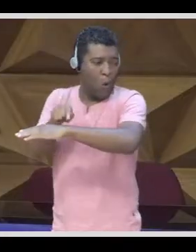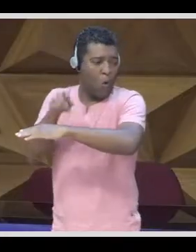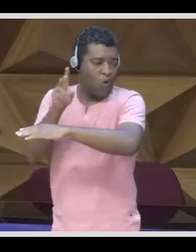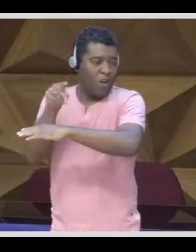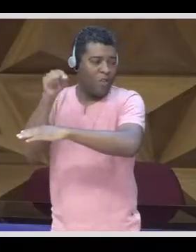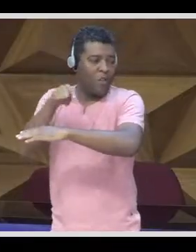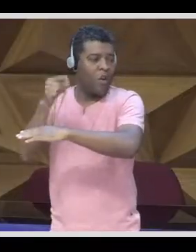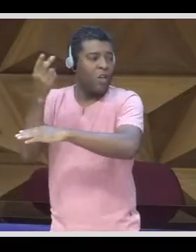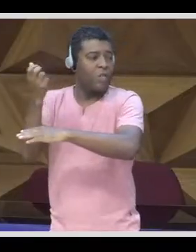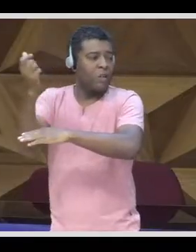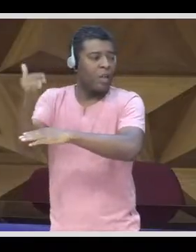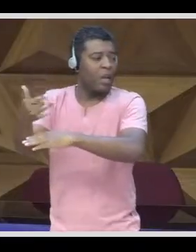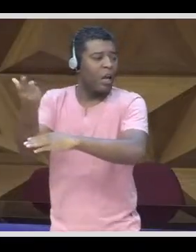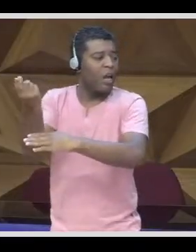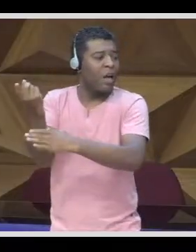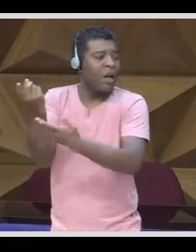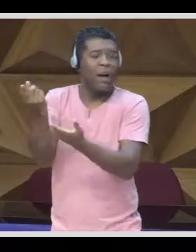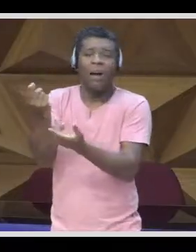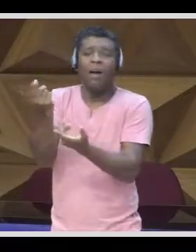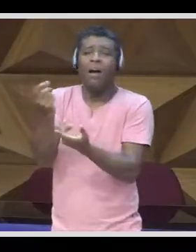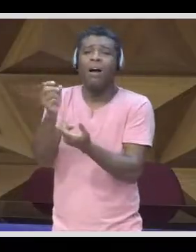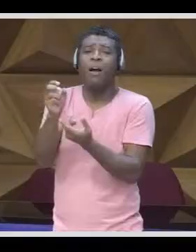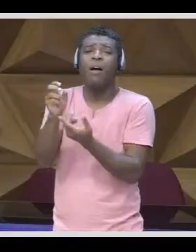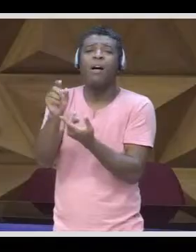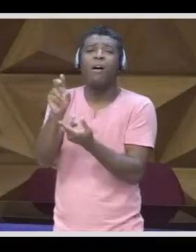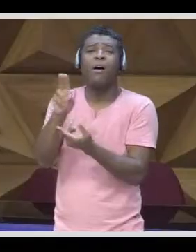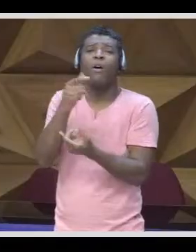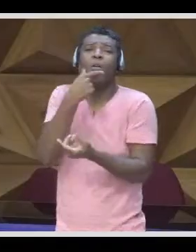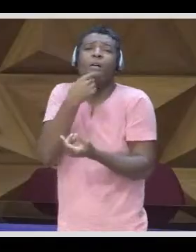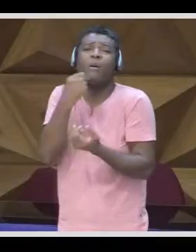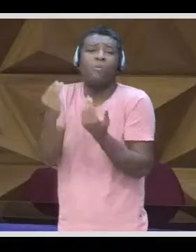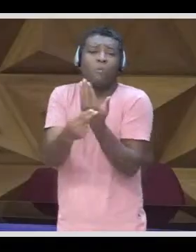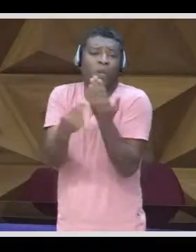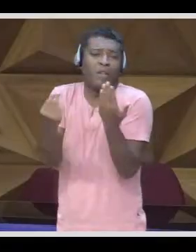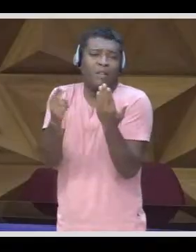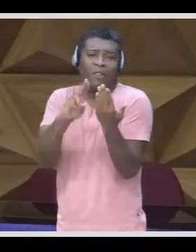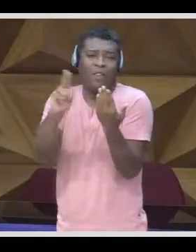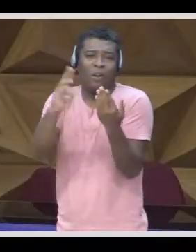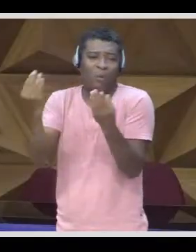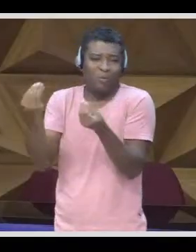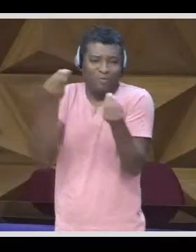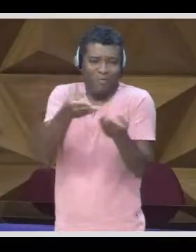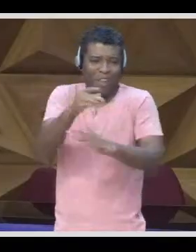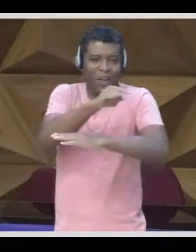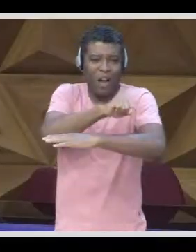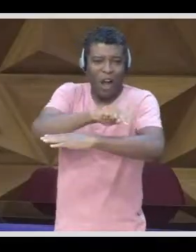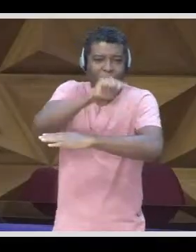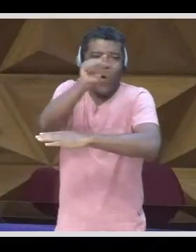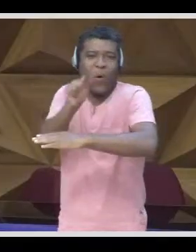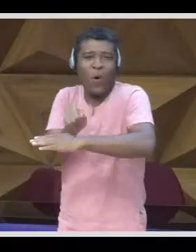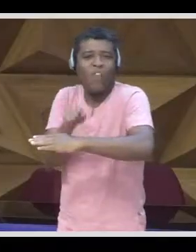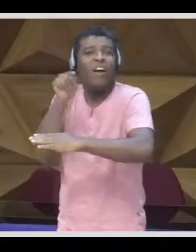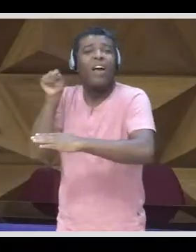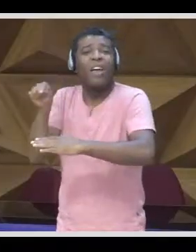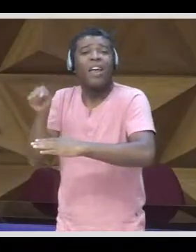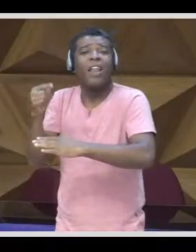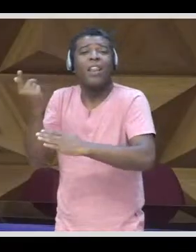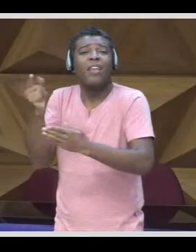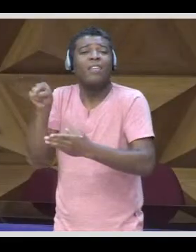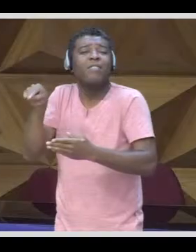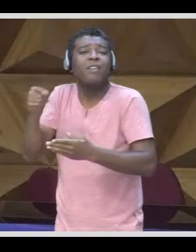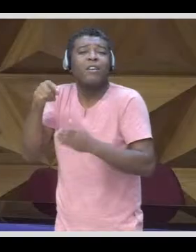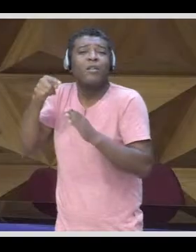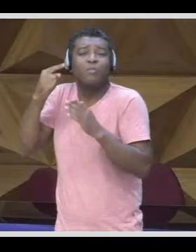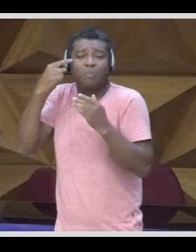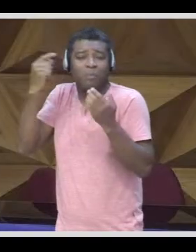experimental psychologist, and he postulated this curve, a inverted U-shaped or a